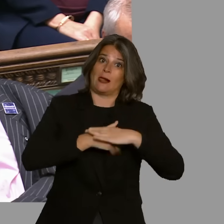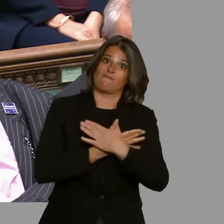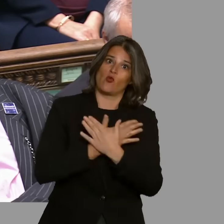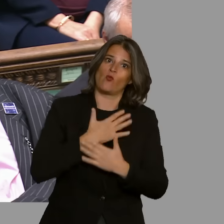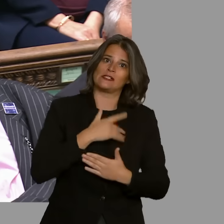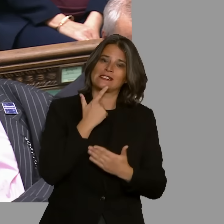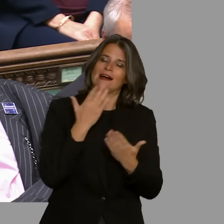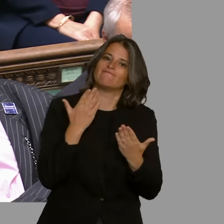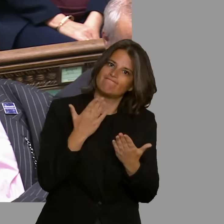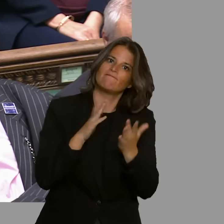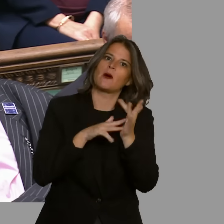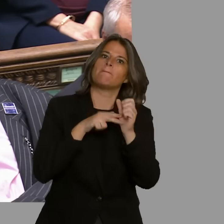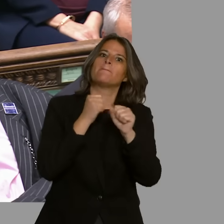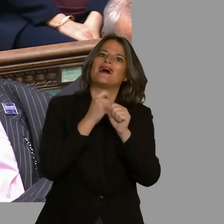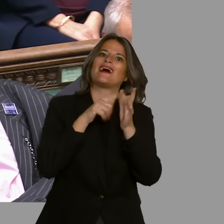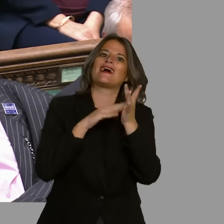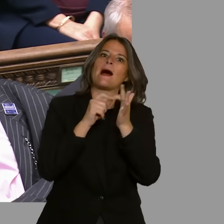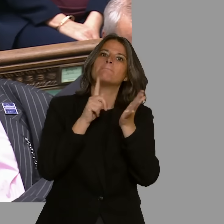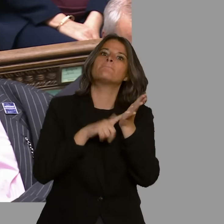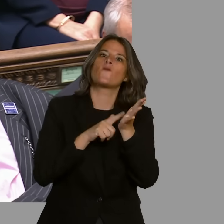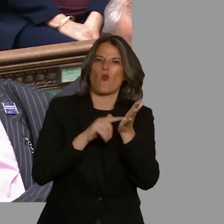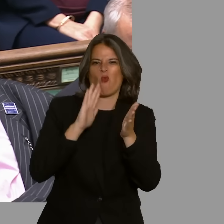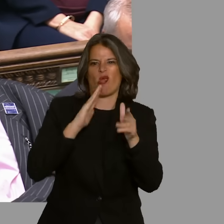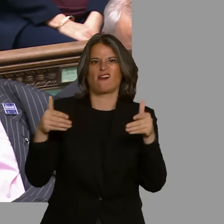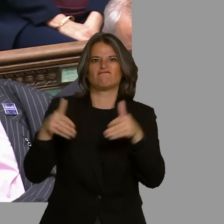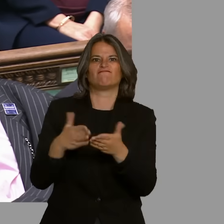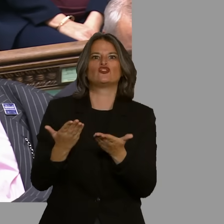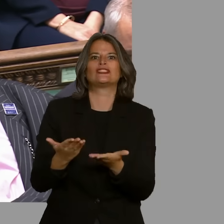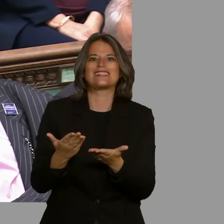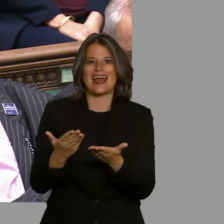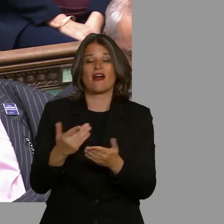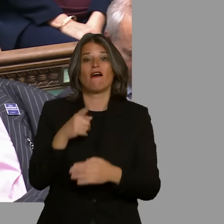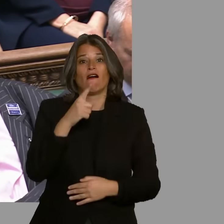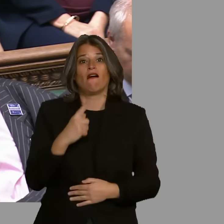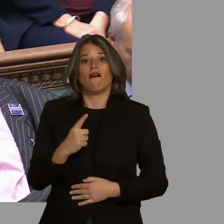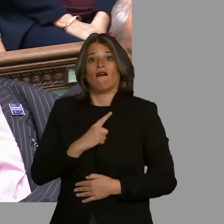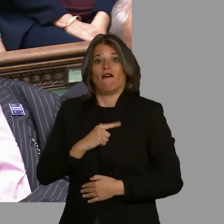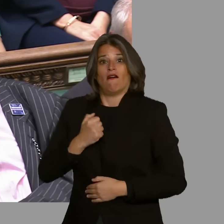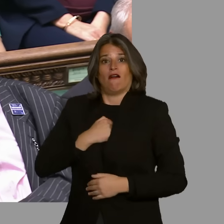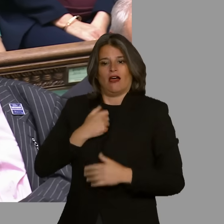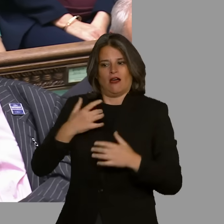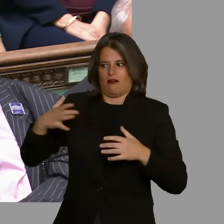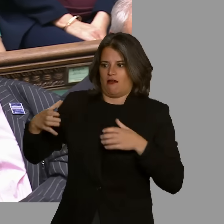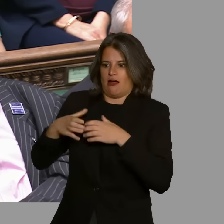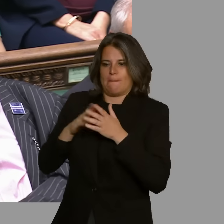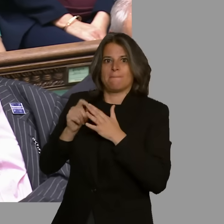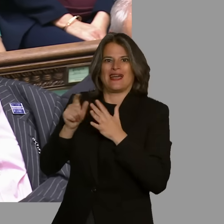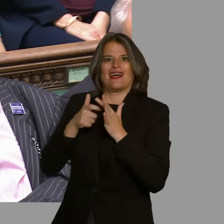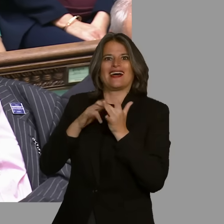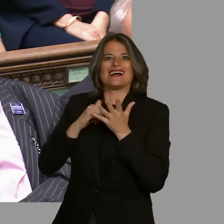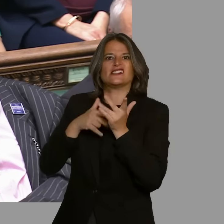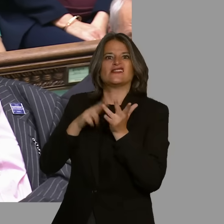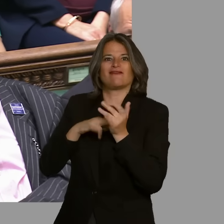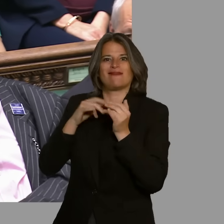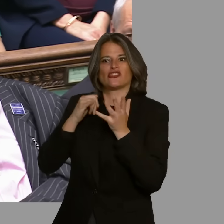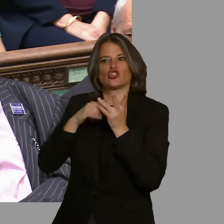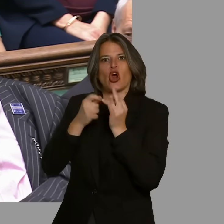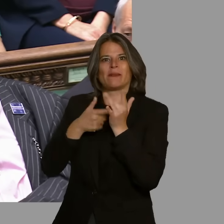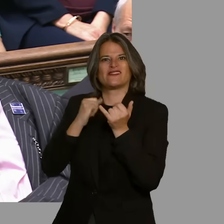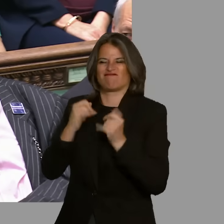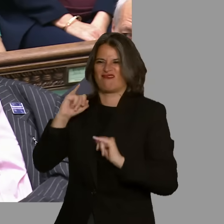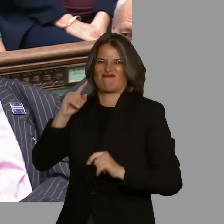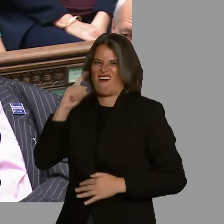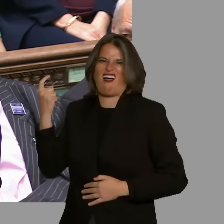and other members of this House for their very kind tributes yesterday. We welcome the new level of transparency from the Prime Minister, and we